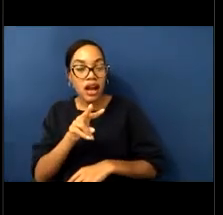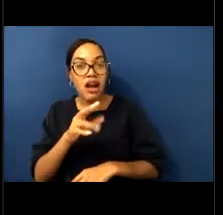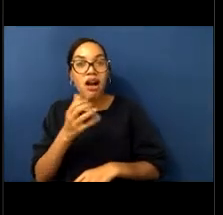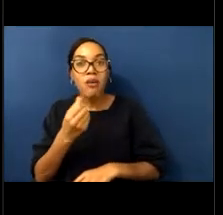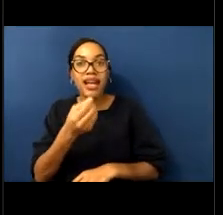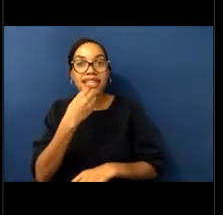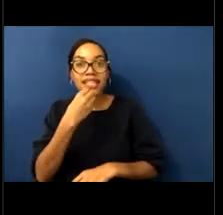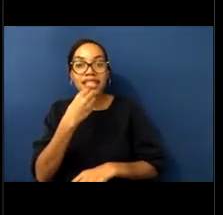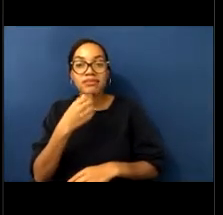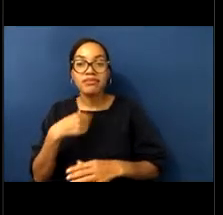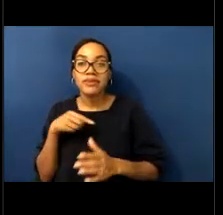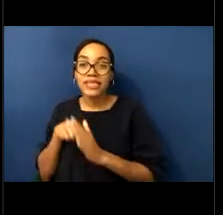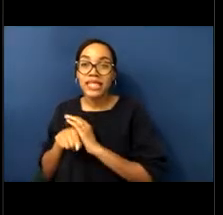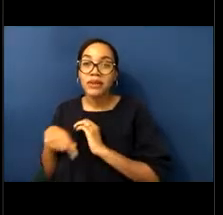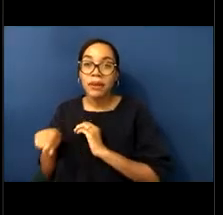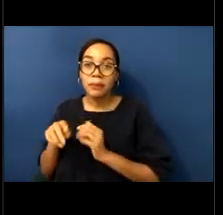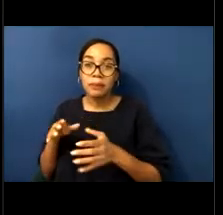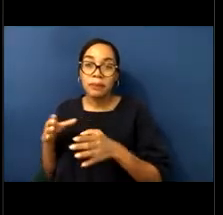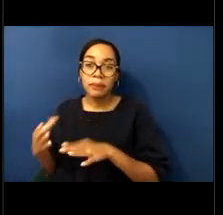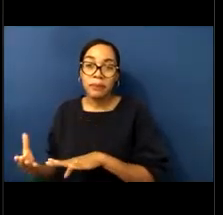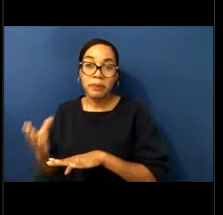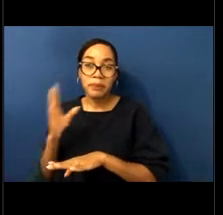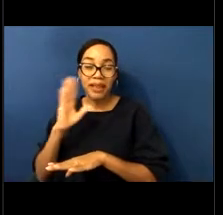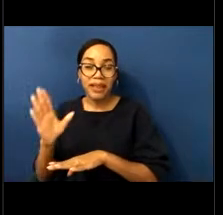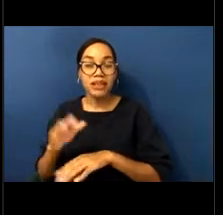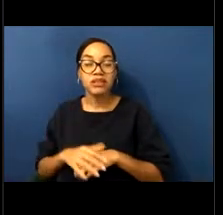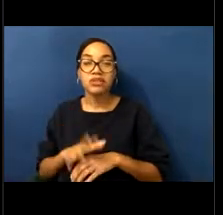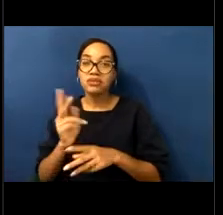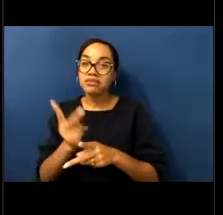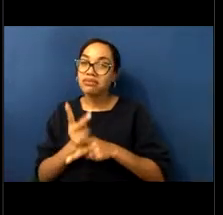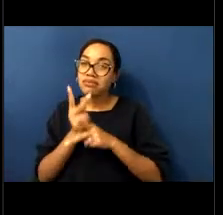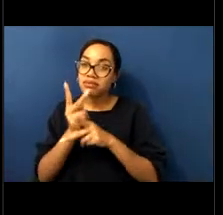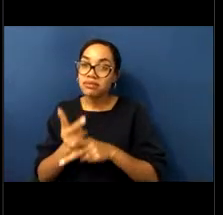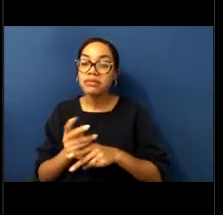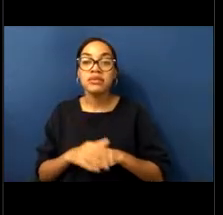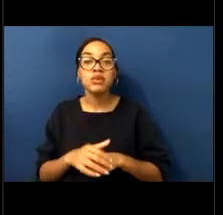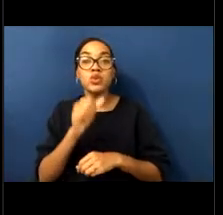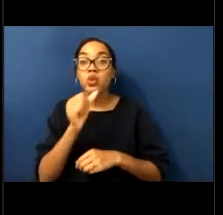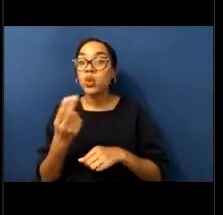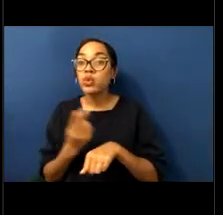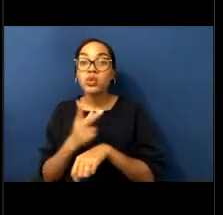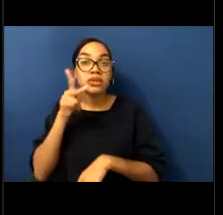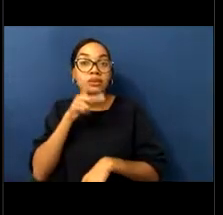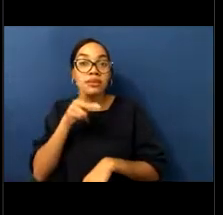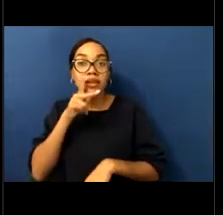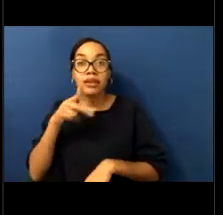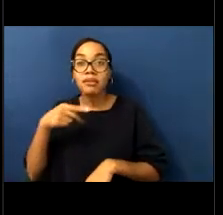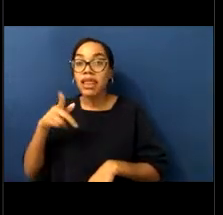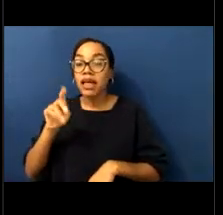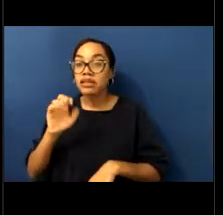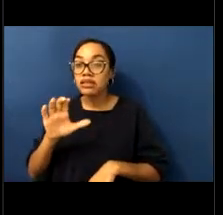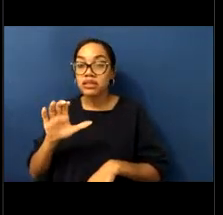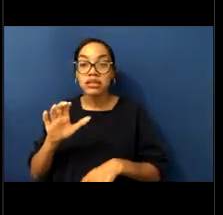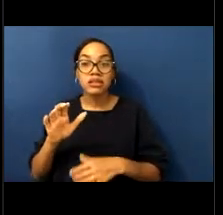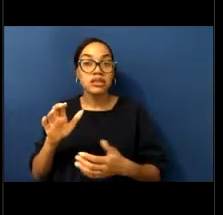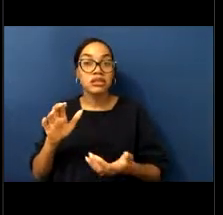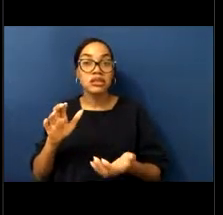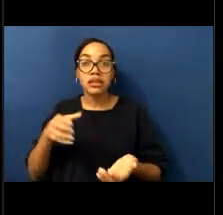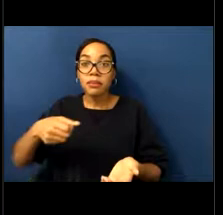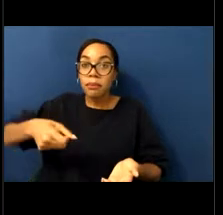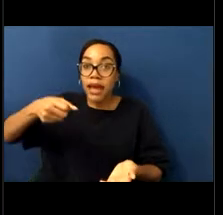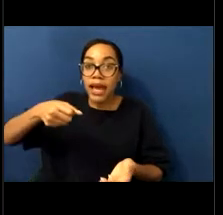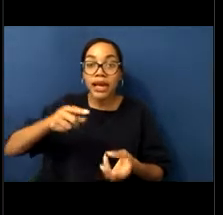And balloons can do the same thing. So another thing you can do to help sea turtles is to reduce your use of plastic or even plastic straws. Because if these things